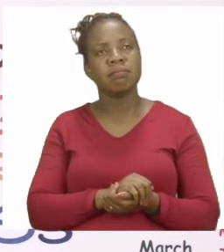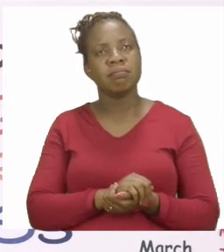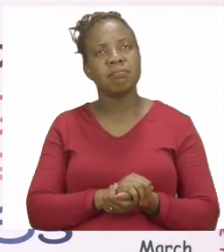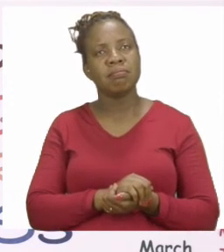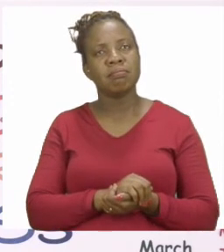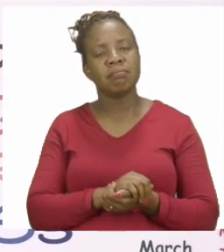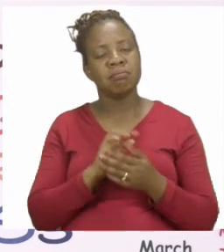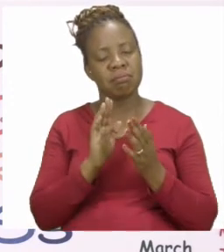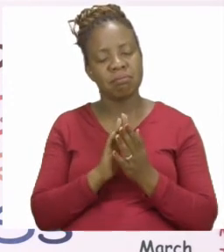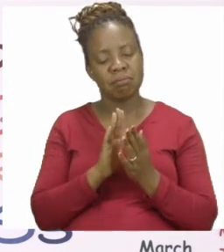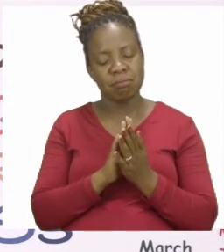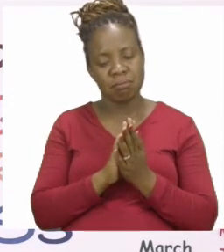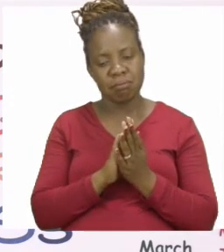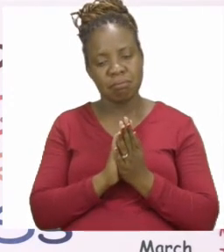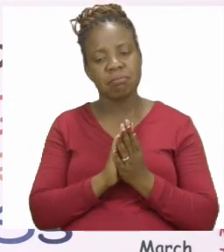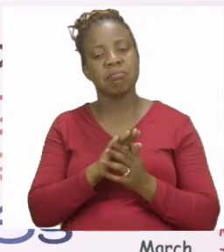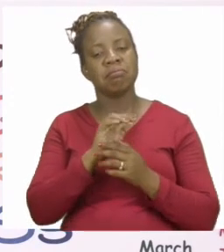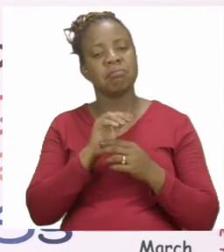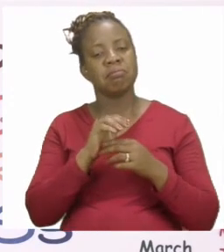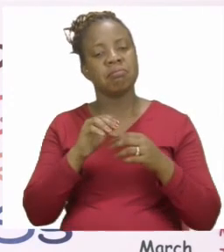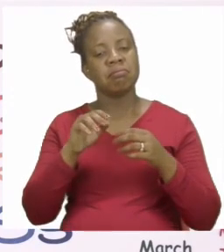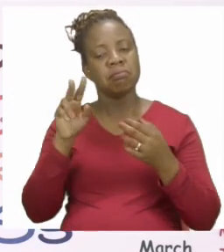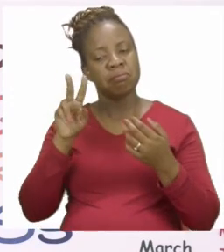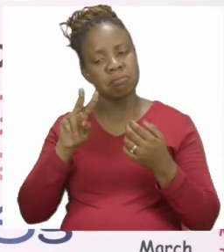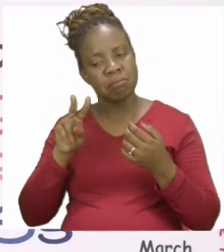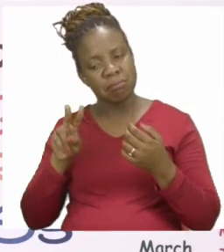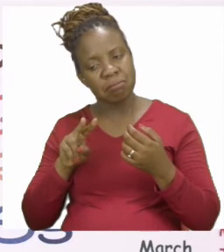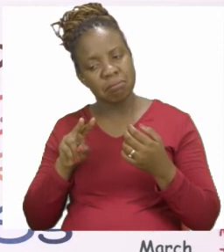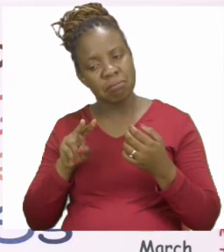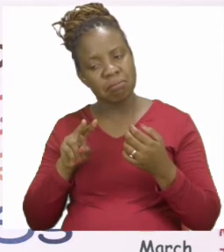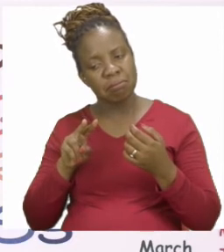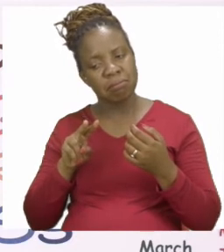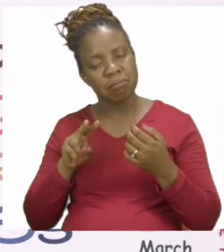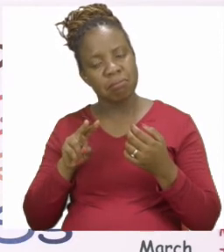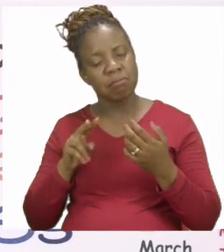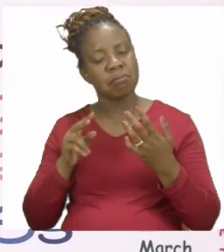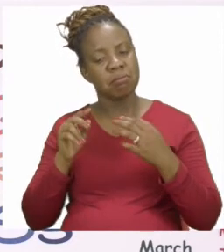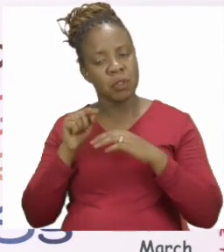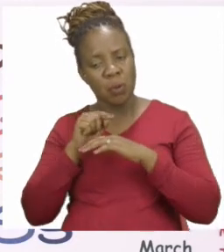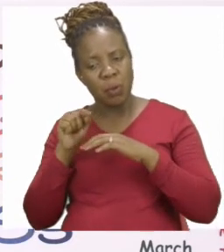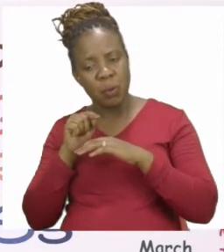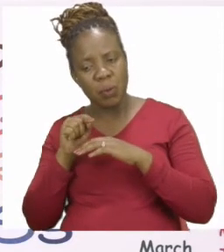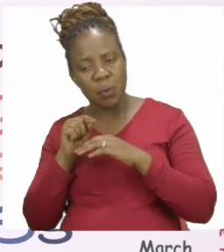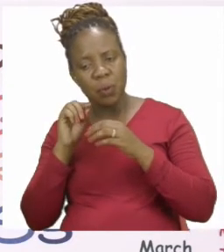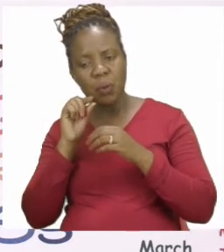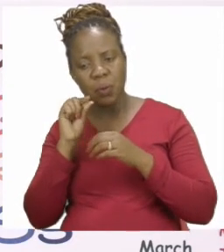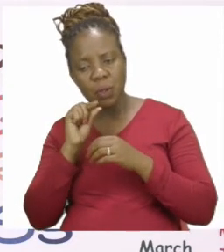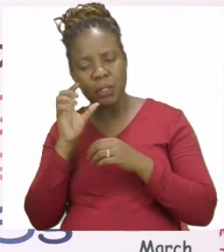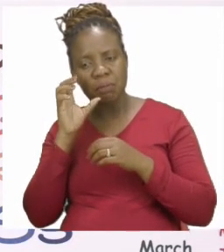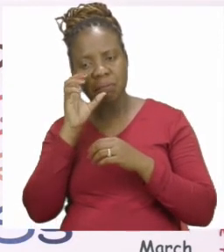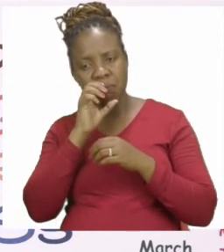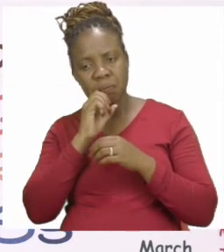at all the words, read it out loud so that you can hear what it sounds like. I want you to